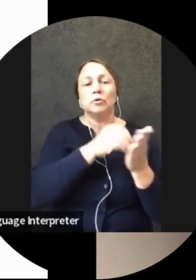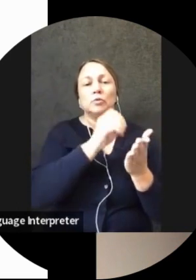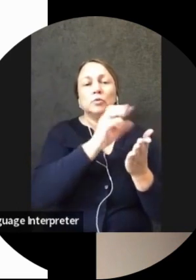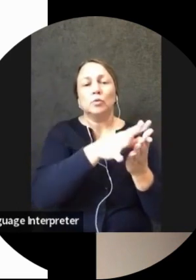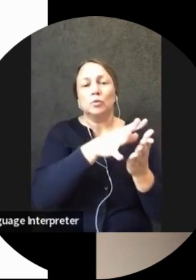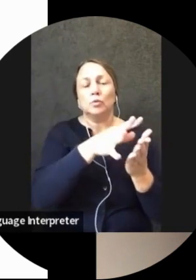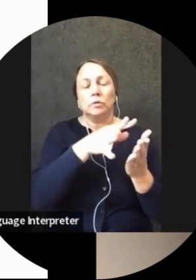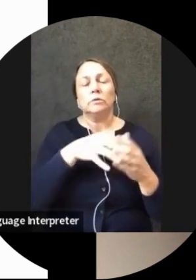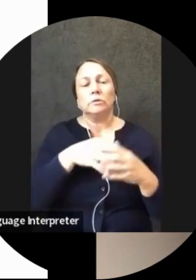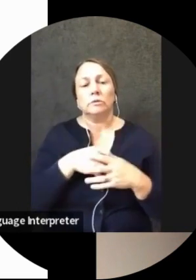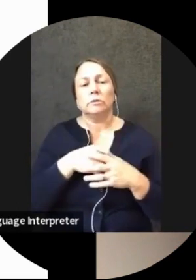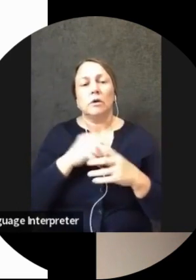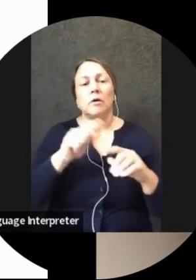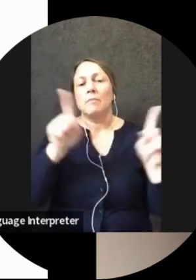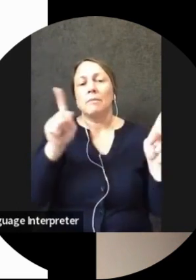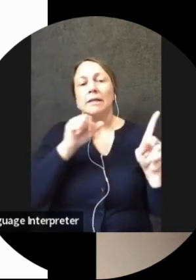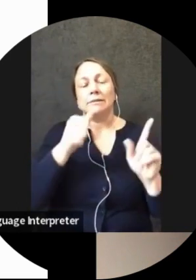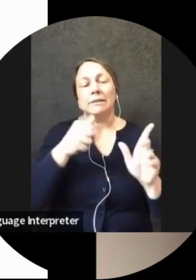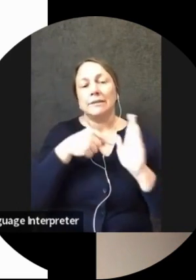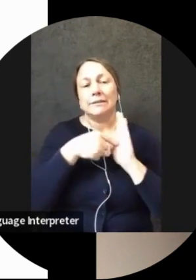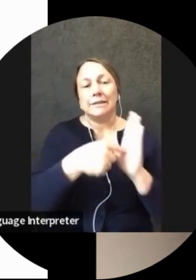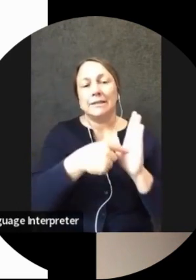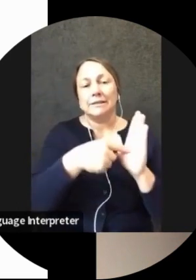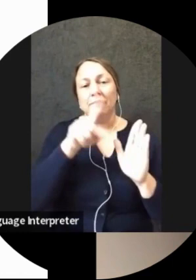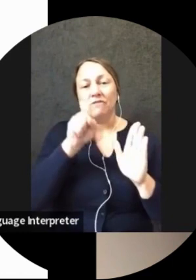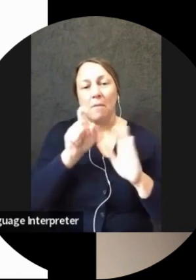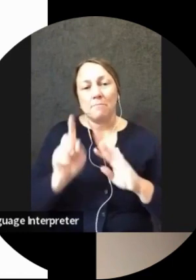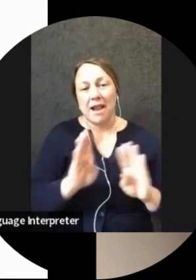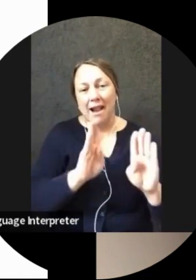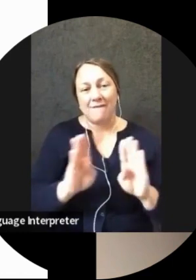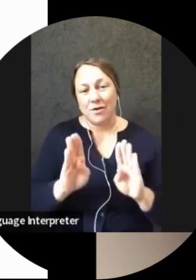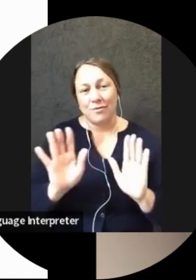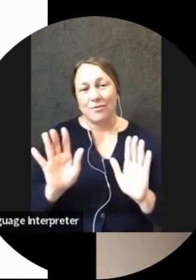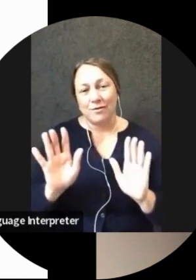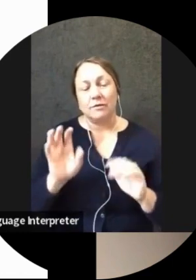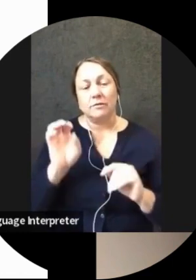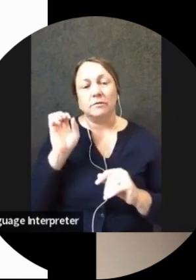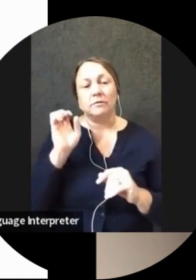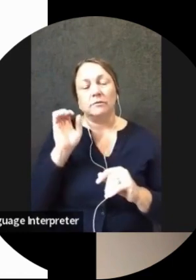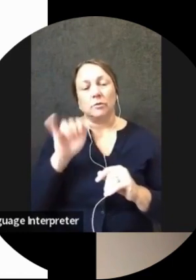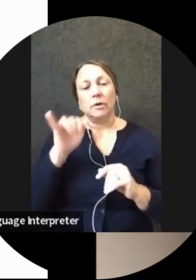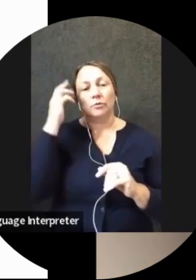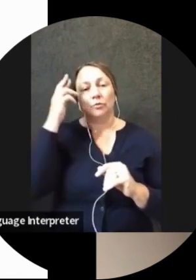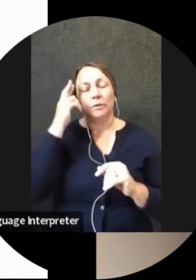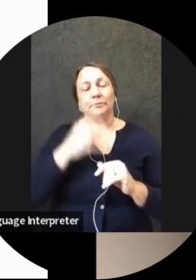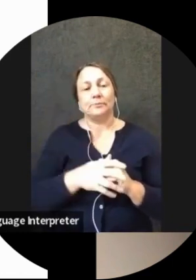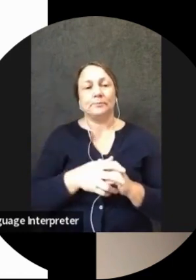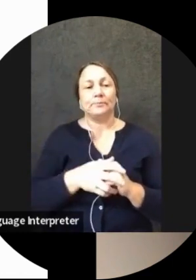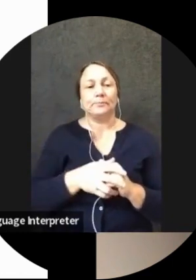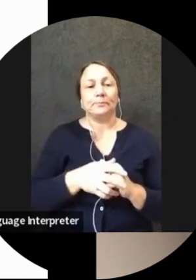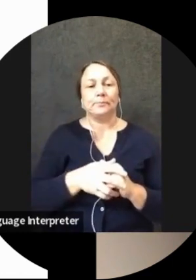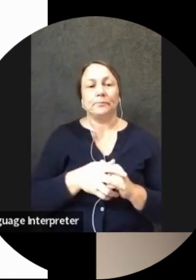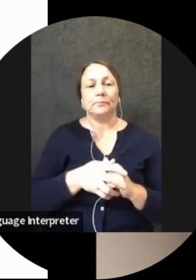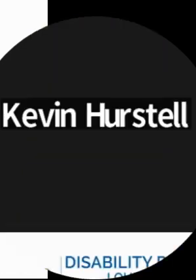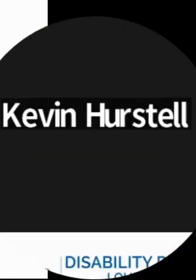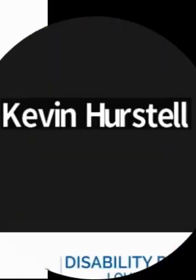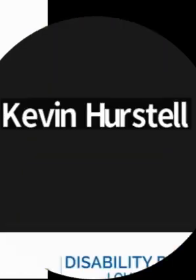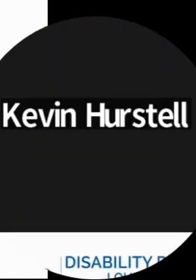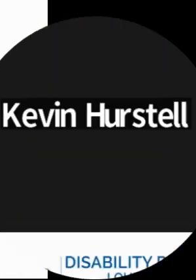that it was due to behavior. So, all